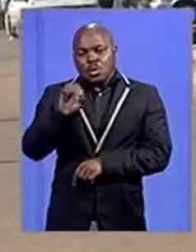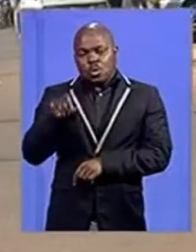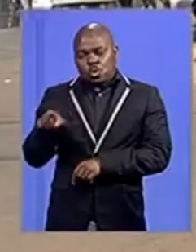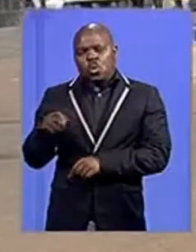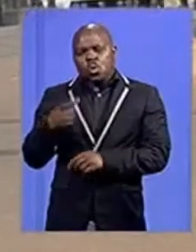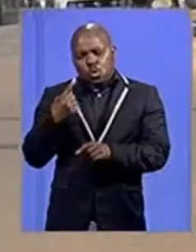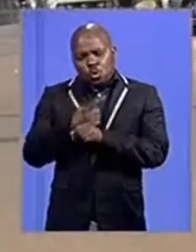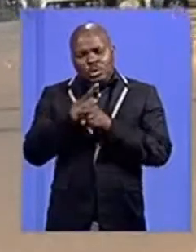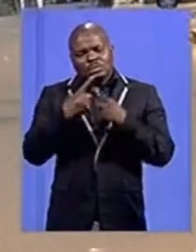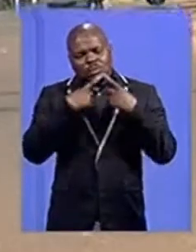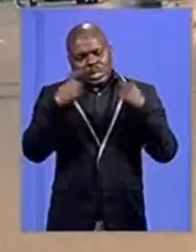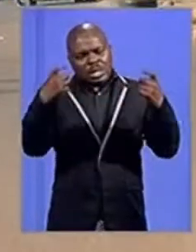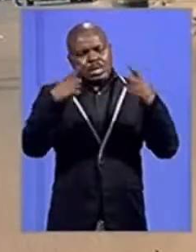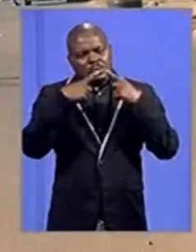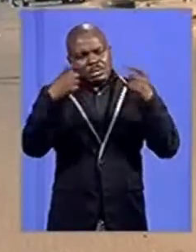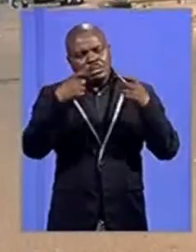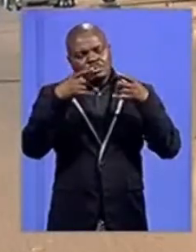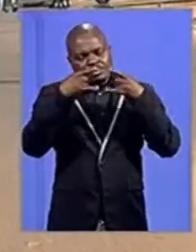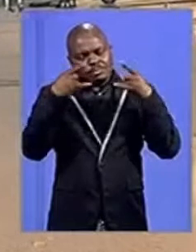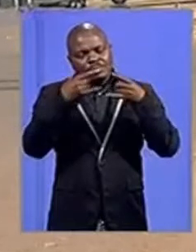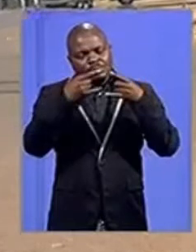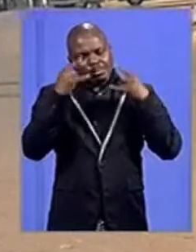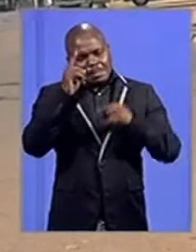goeletša mebileng ya Elders.